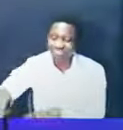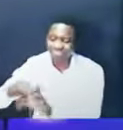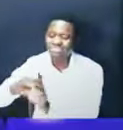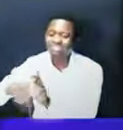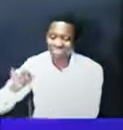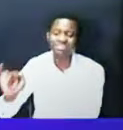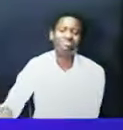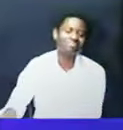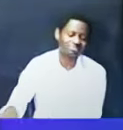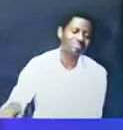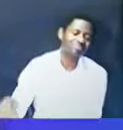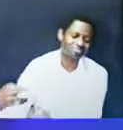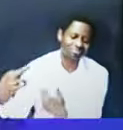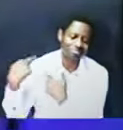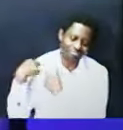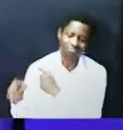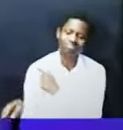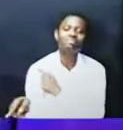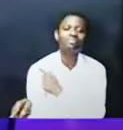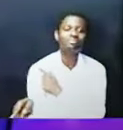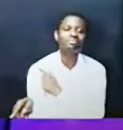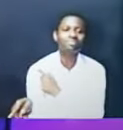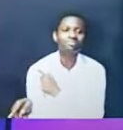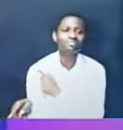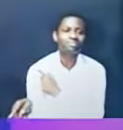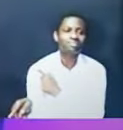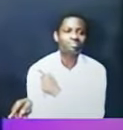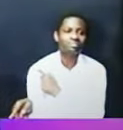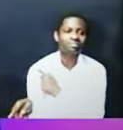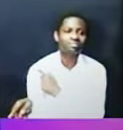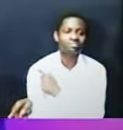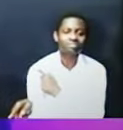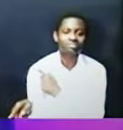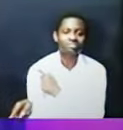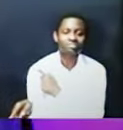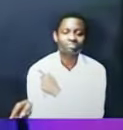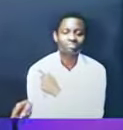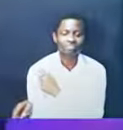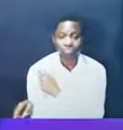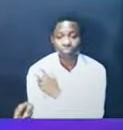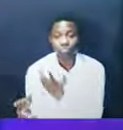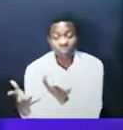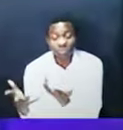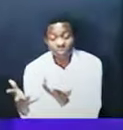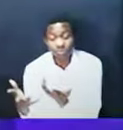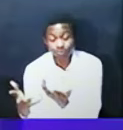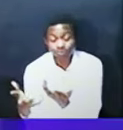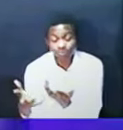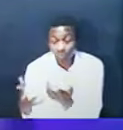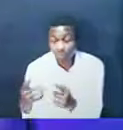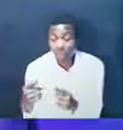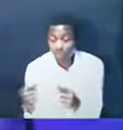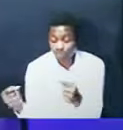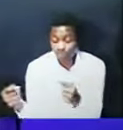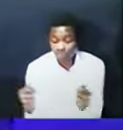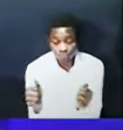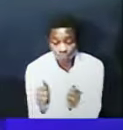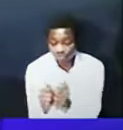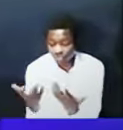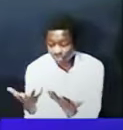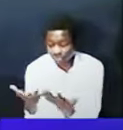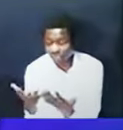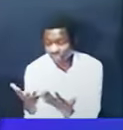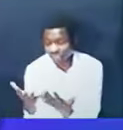for Galilea for one, and another wore Baba she asempano ni treno ase." You see, contrary to the conspiracy against